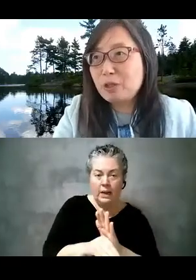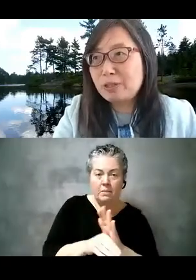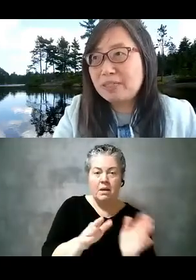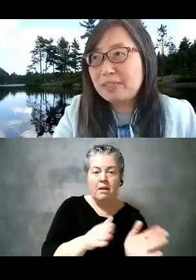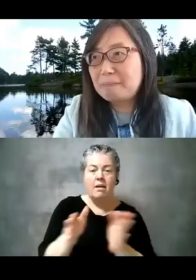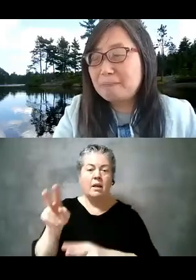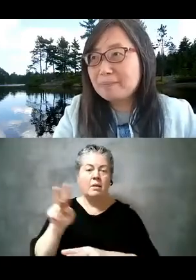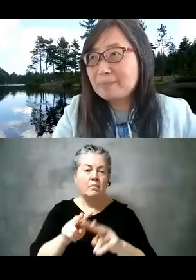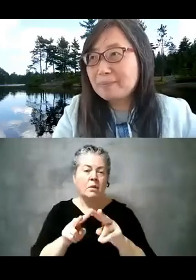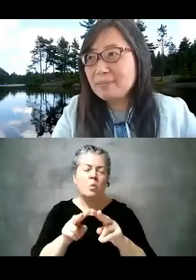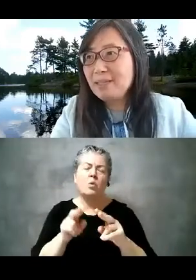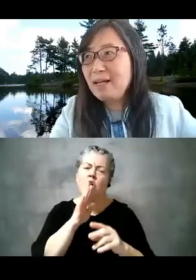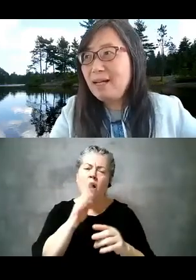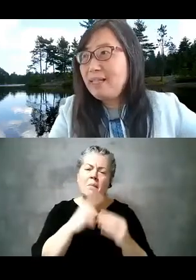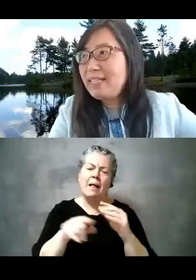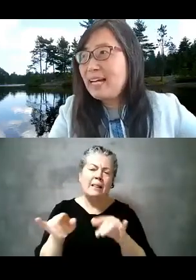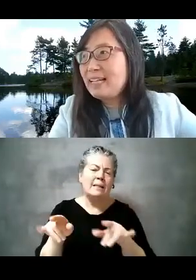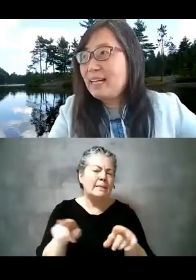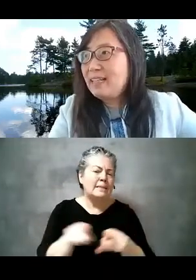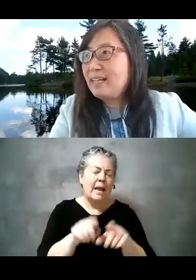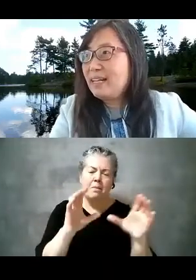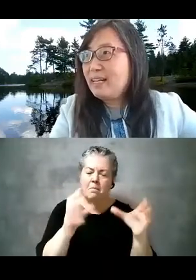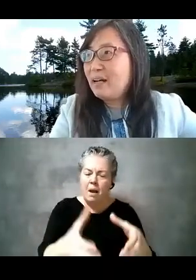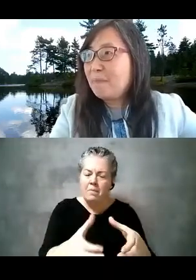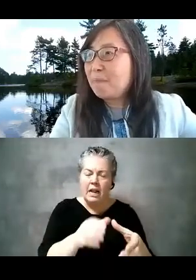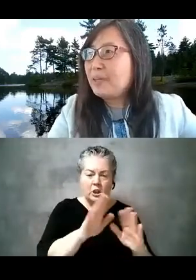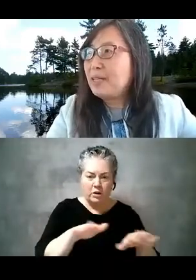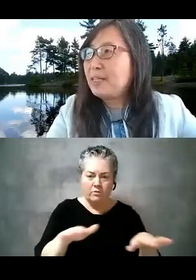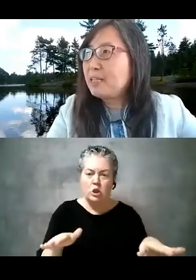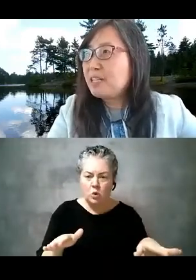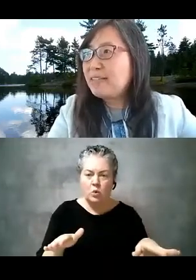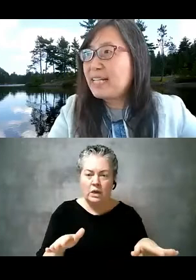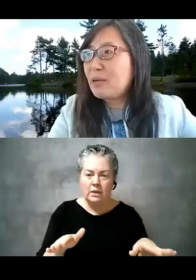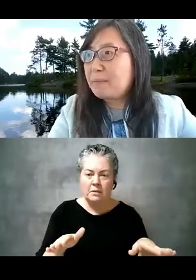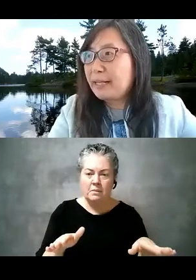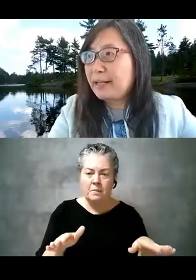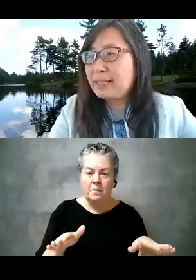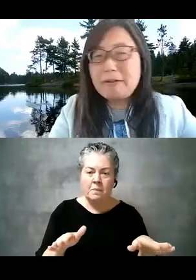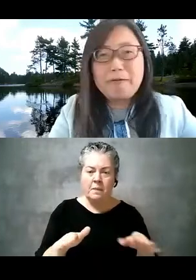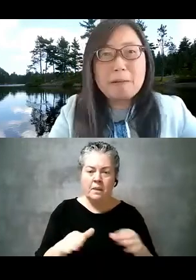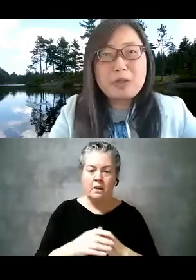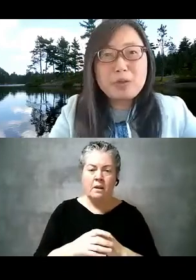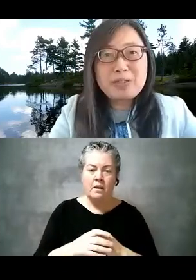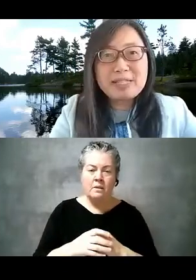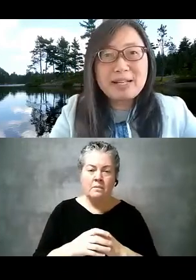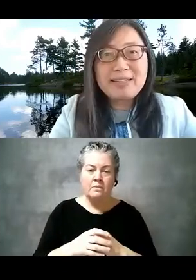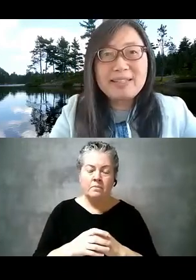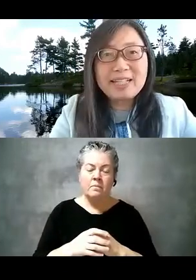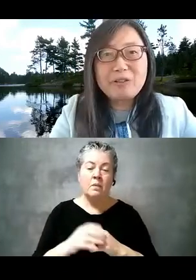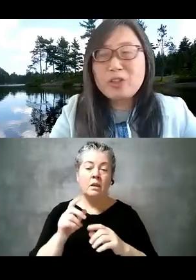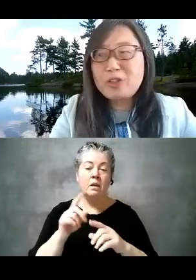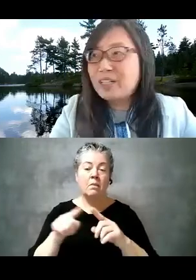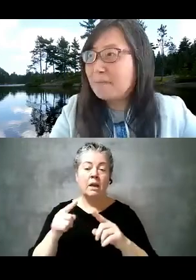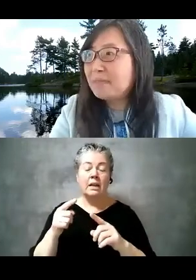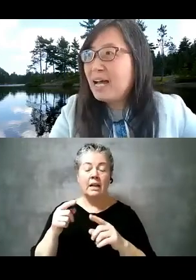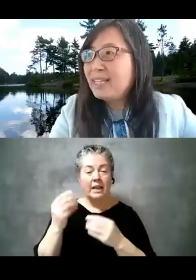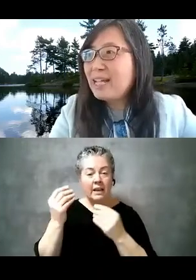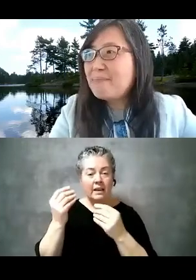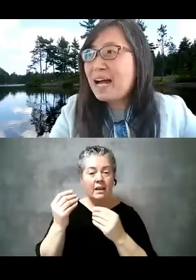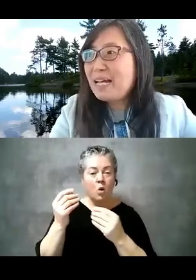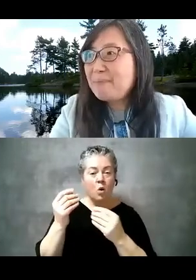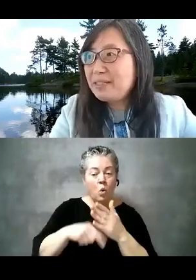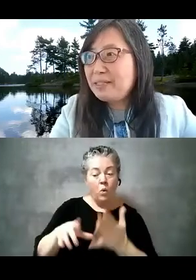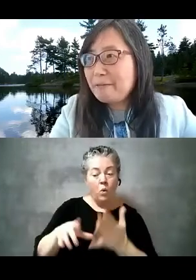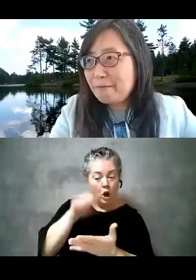population of children. Yet the observed data we obtained from students under the current curriculum,